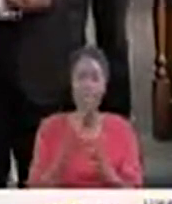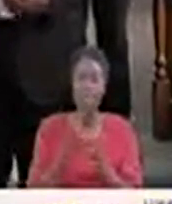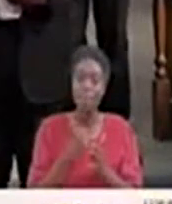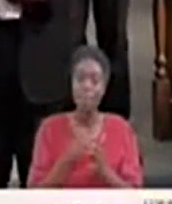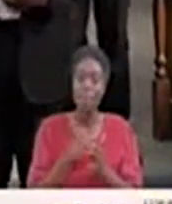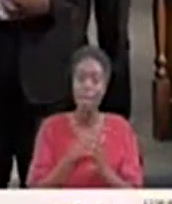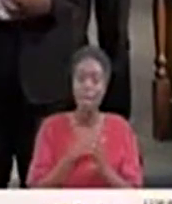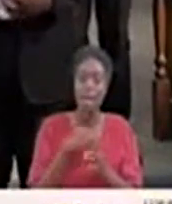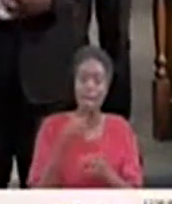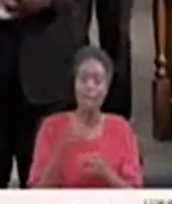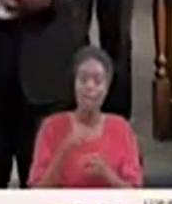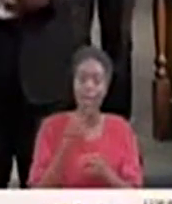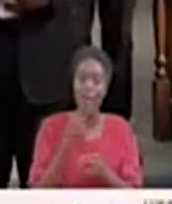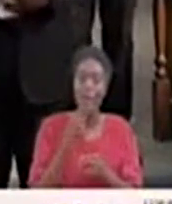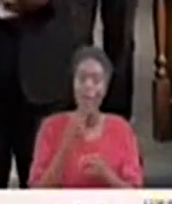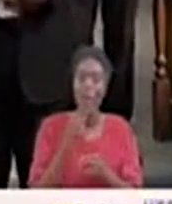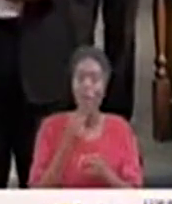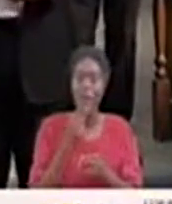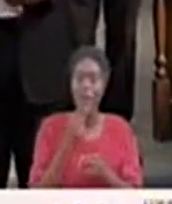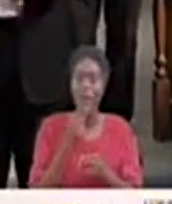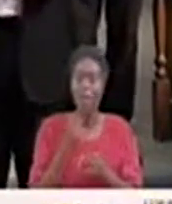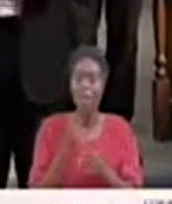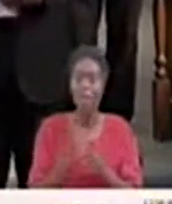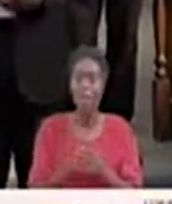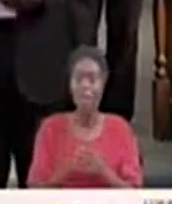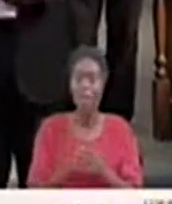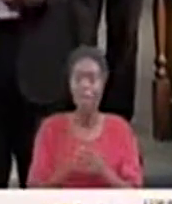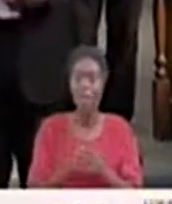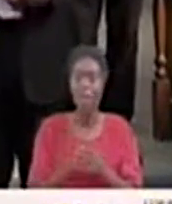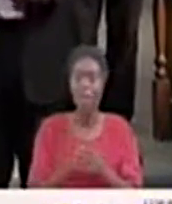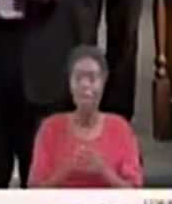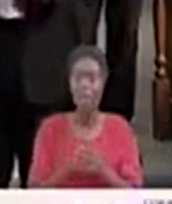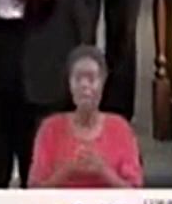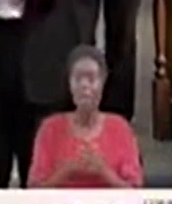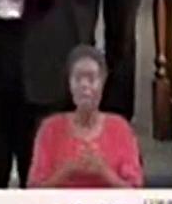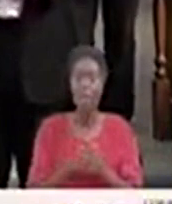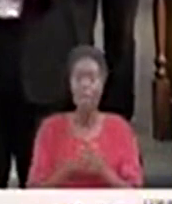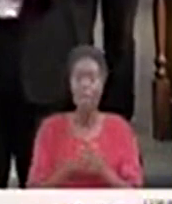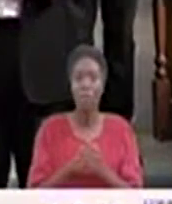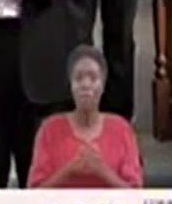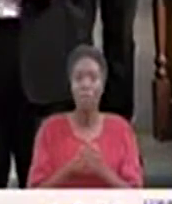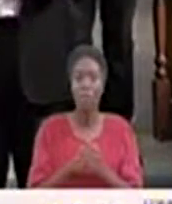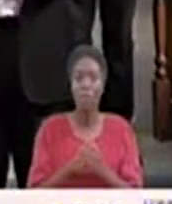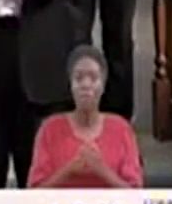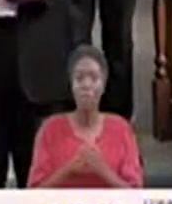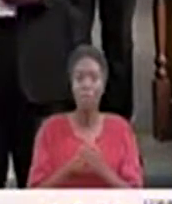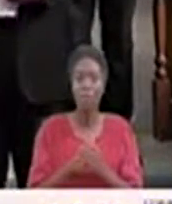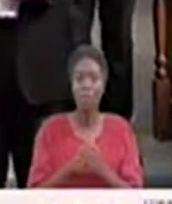Oh,